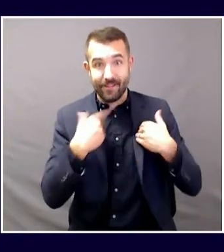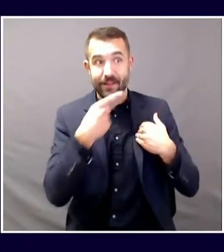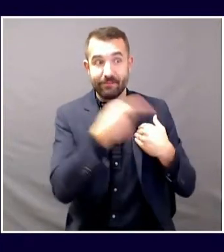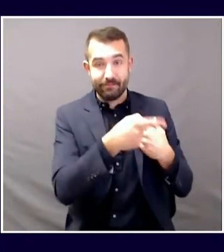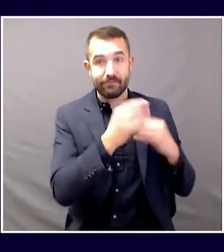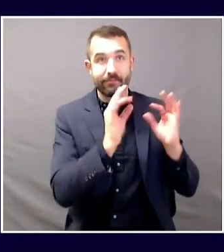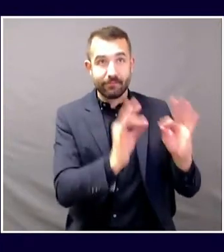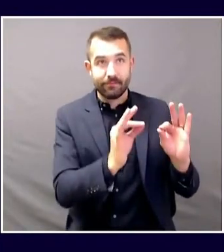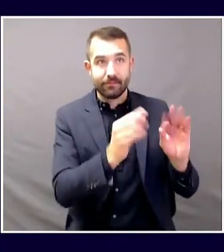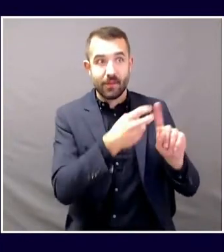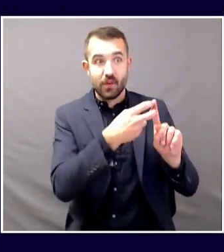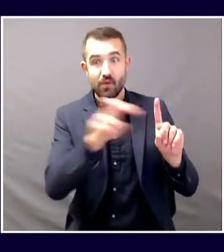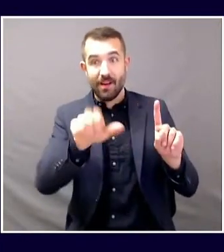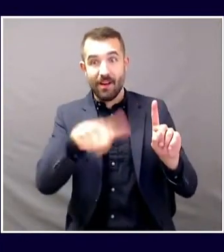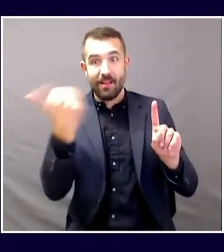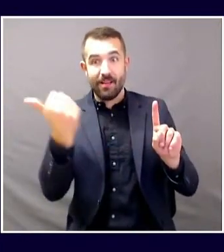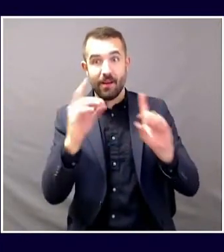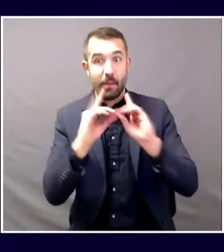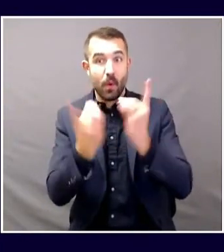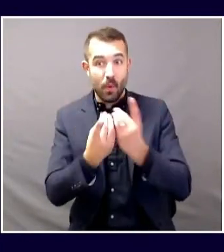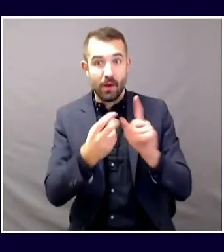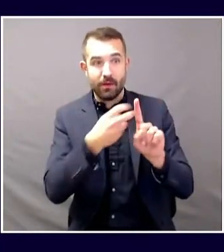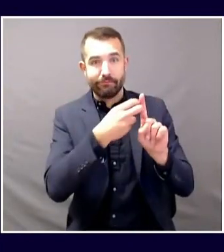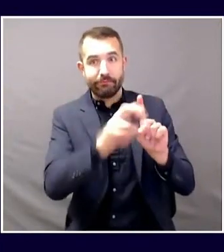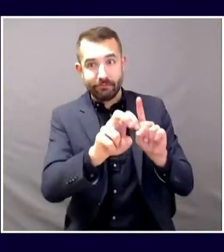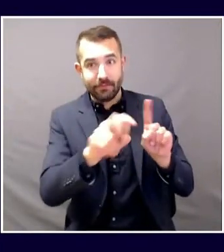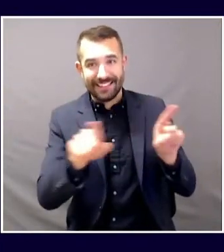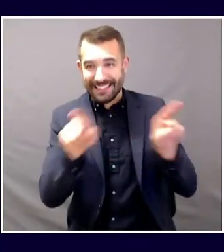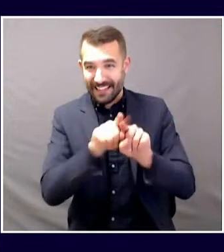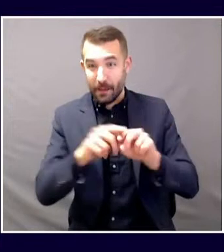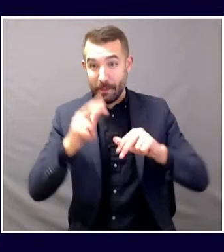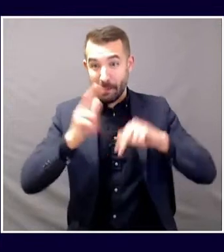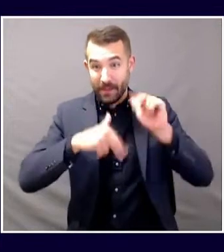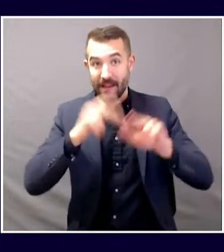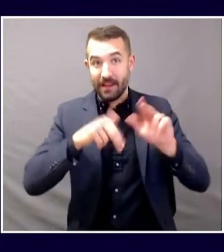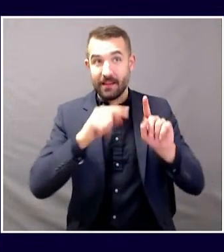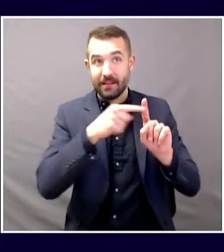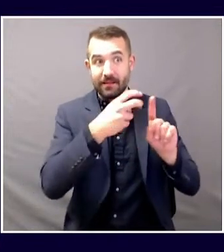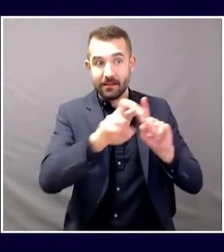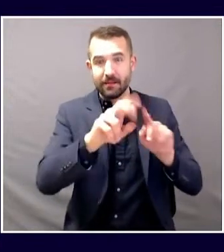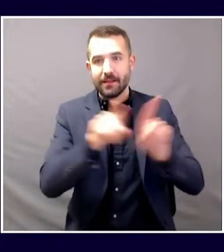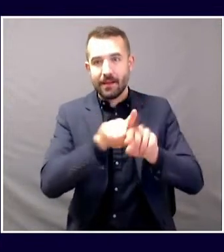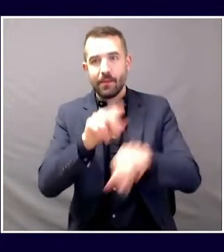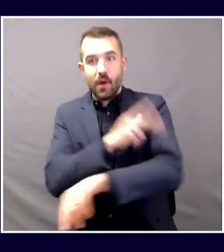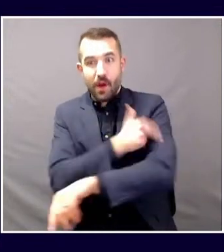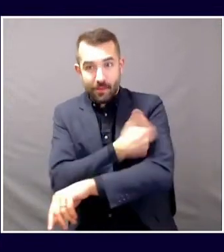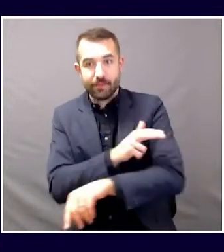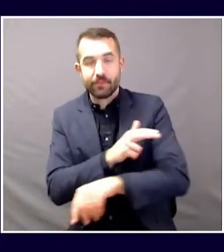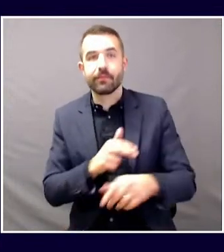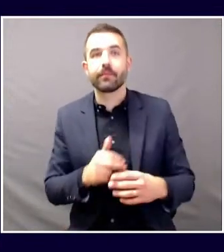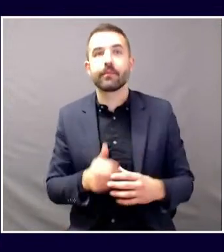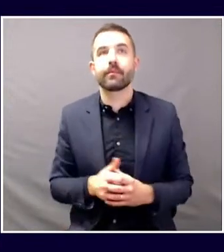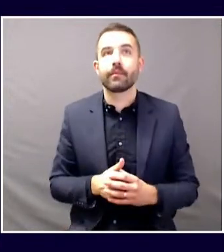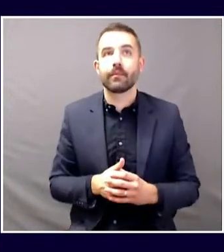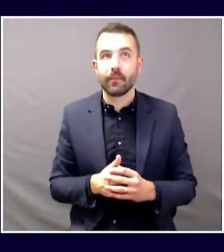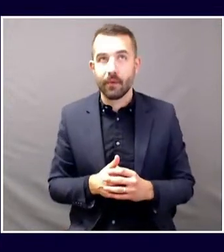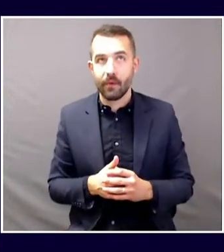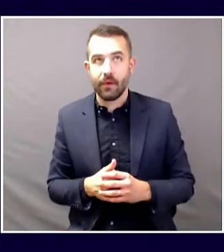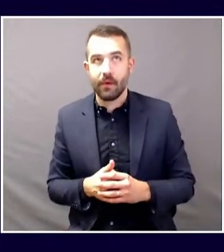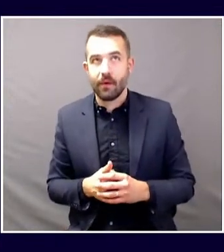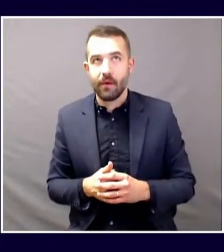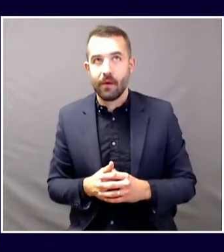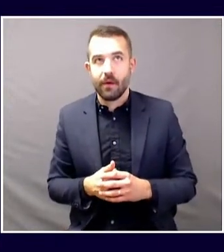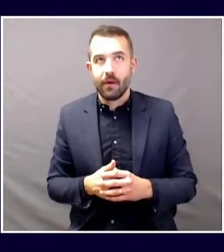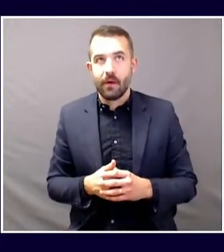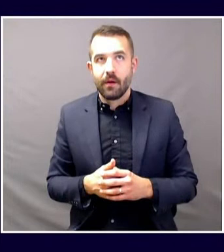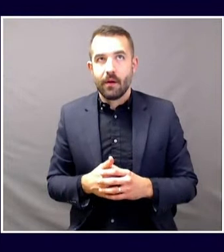be repurposed or redeployed for COVID. That is a long way of saying potentially contemplating putting a hold on things like